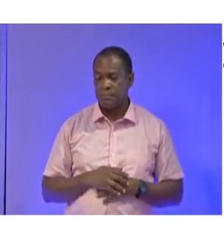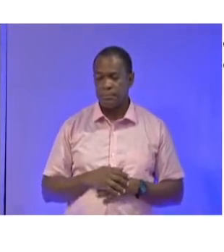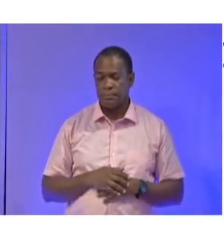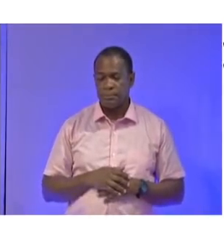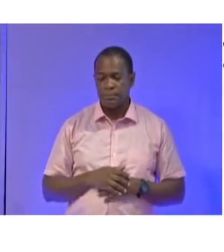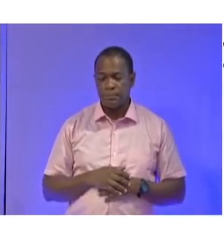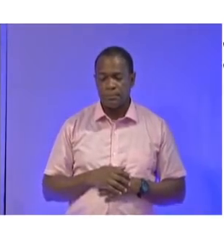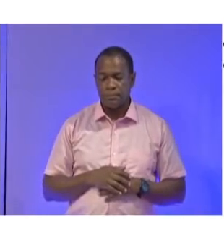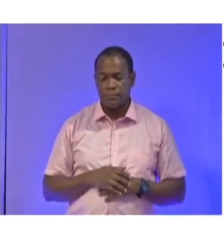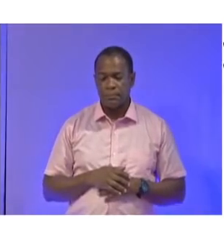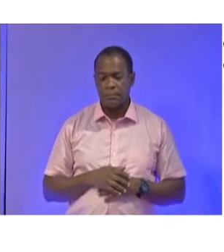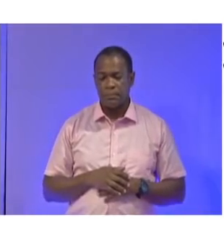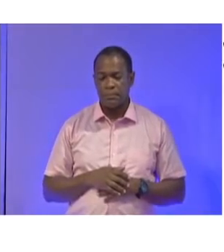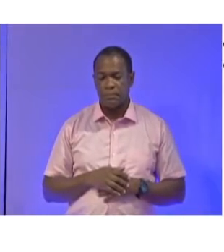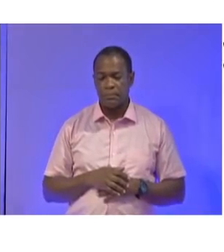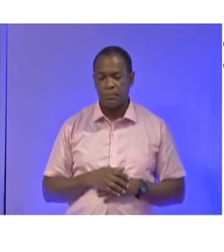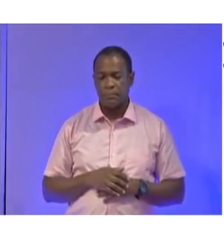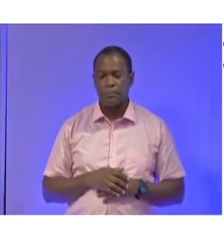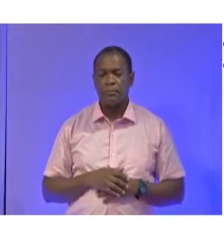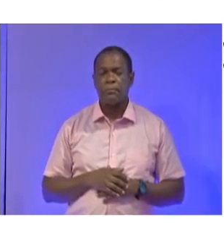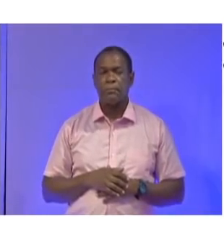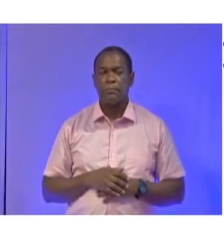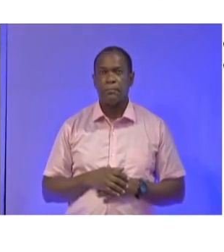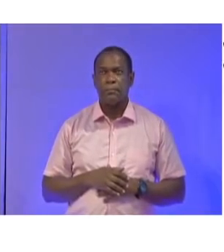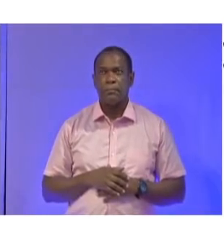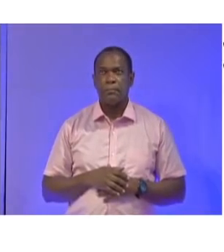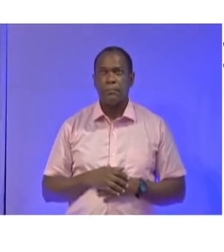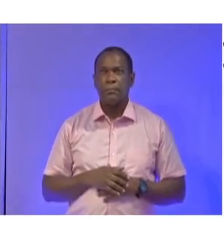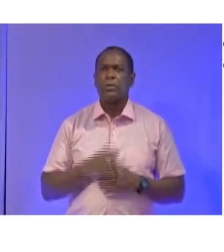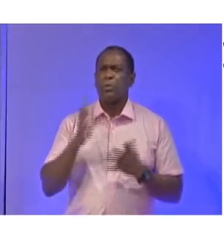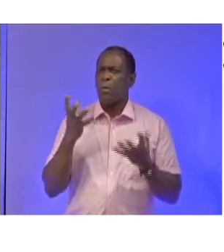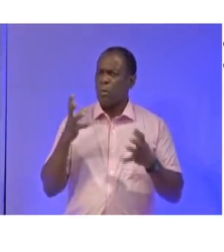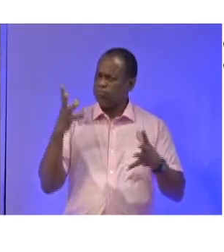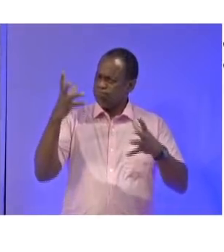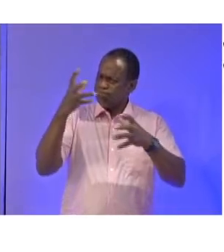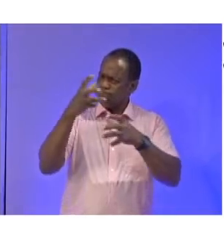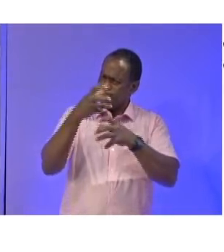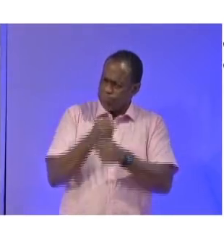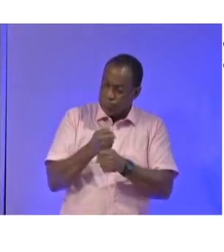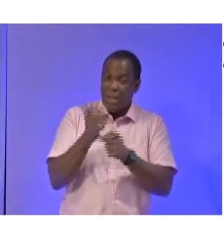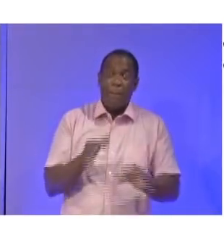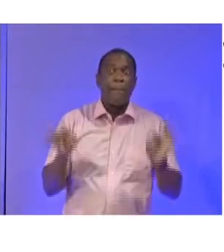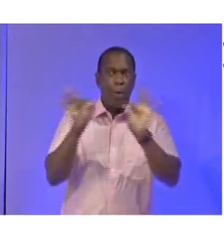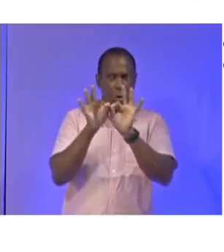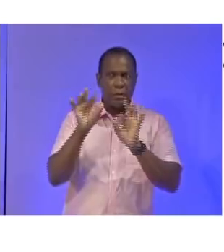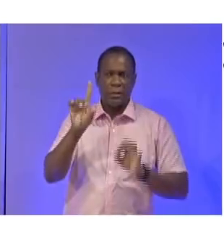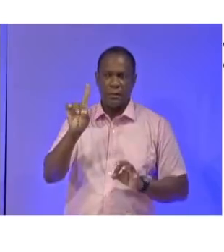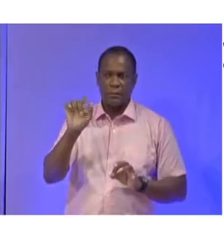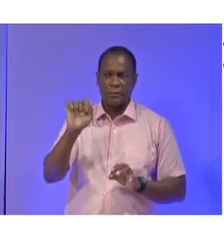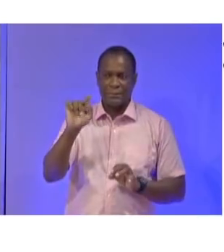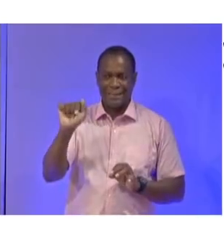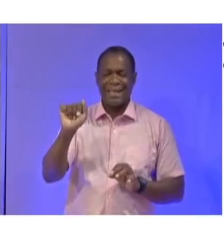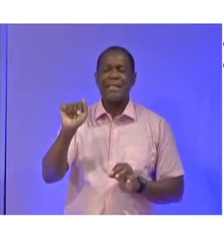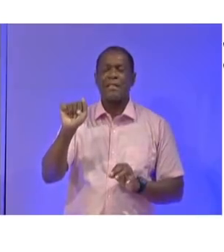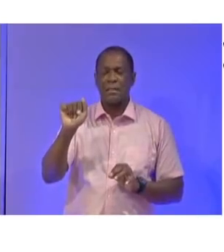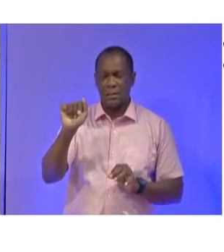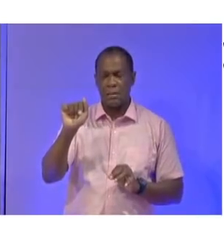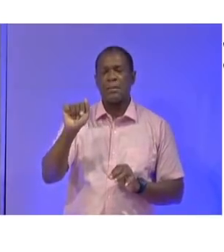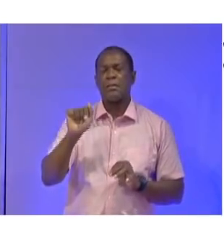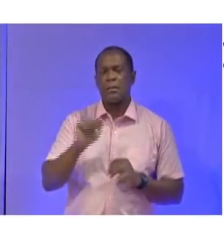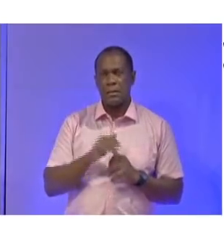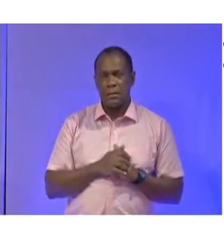Right, so I'm able to actually give you a summary of some important data for the statistics for the